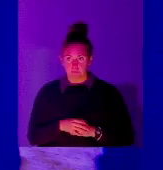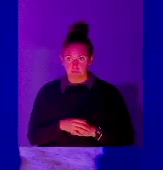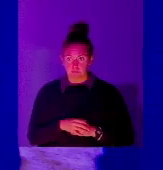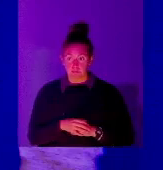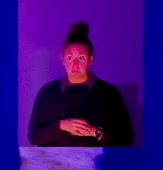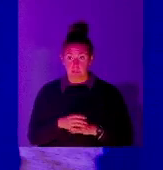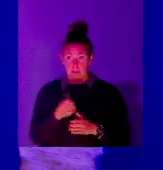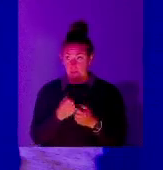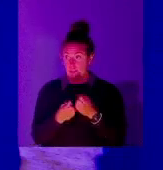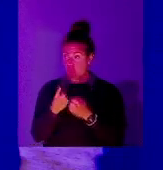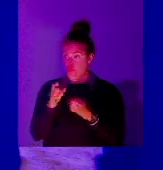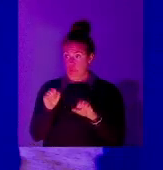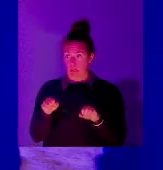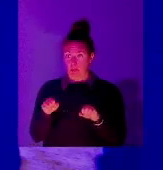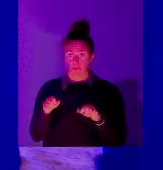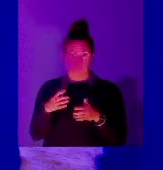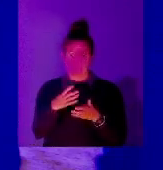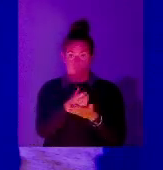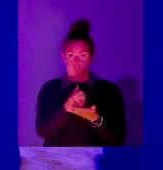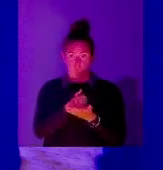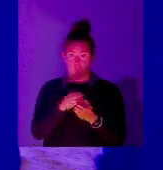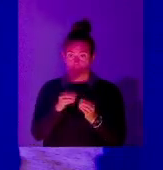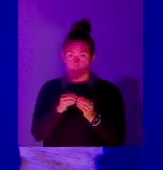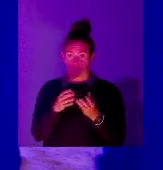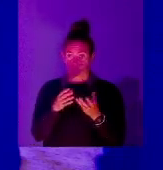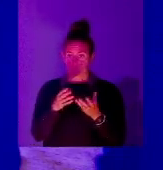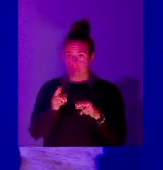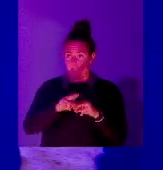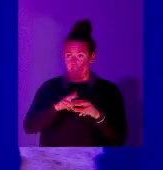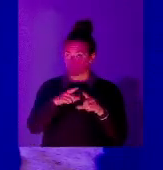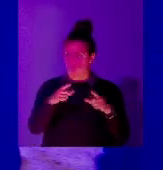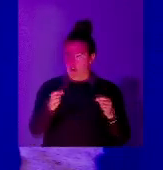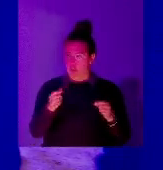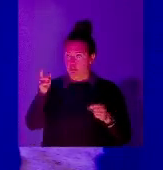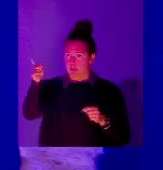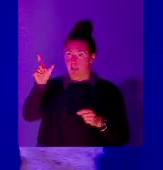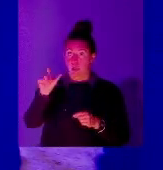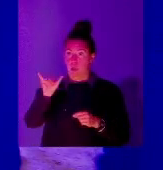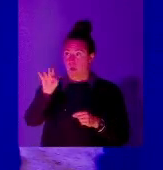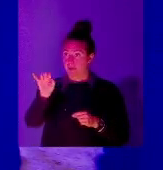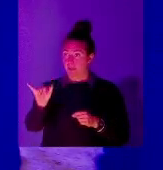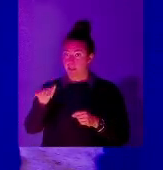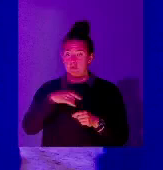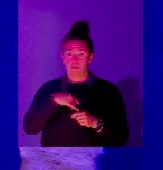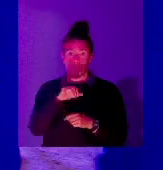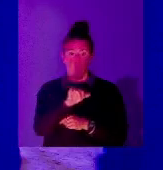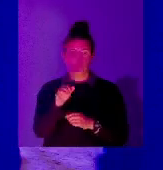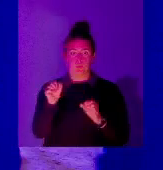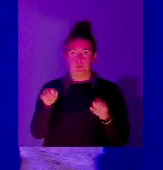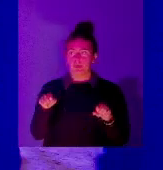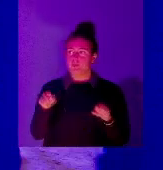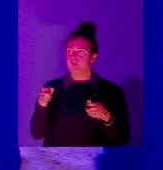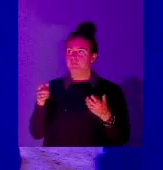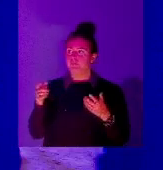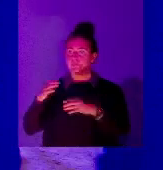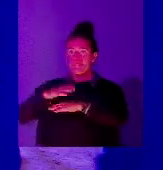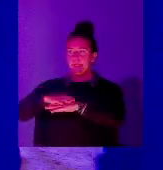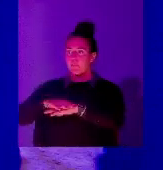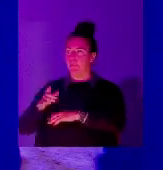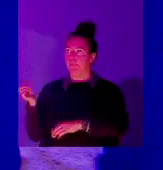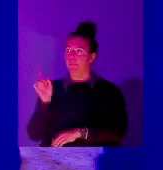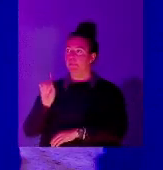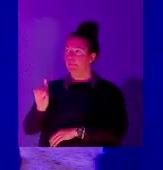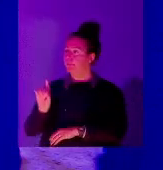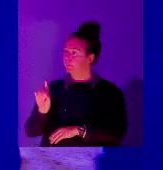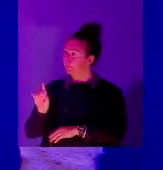cards there in the lobby, and also you can stop by the table on your way out the door if there's not enough